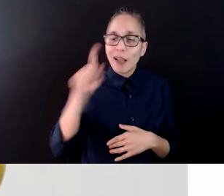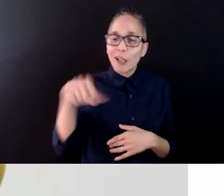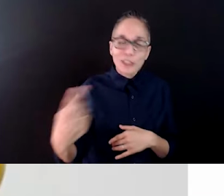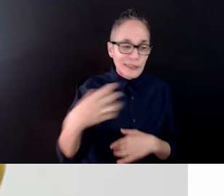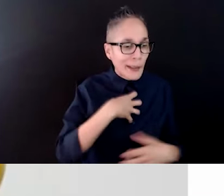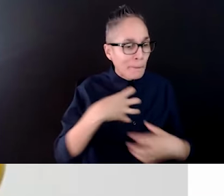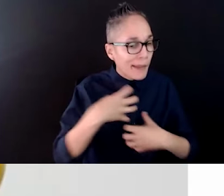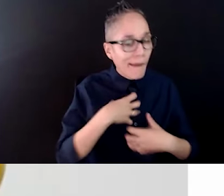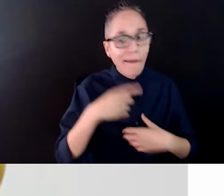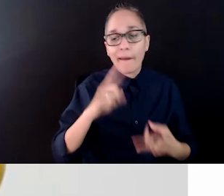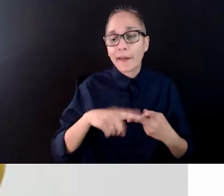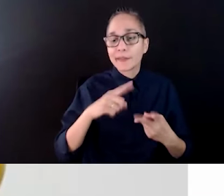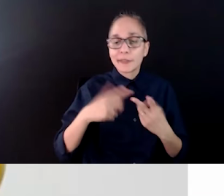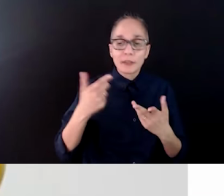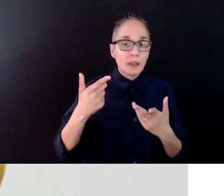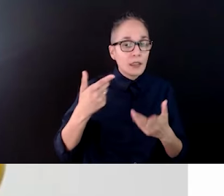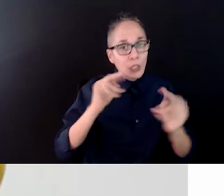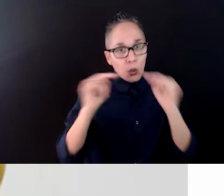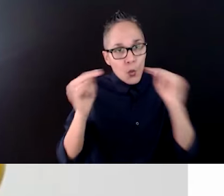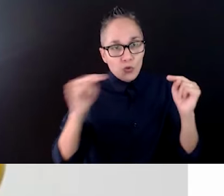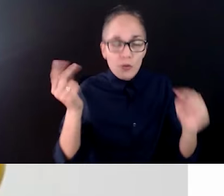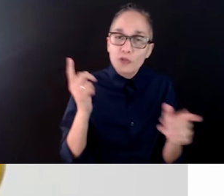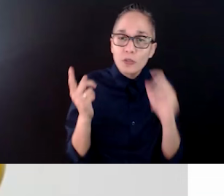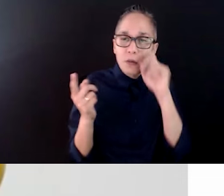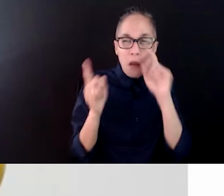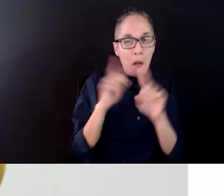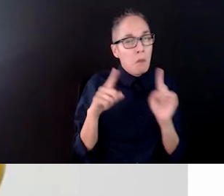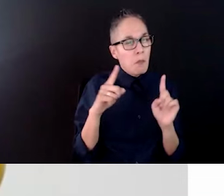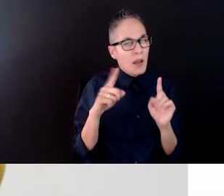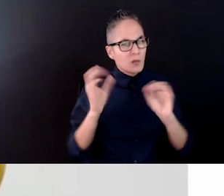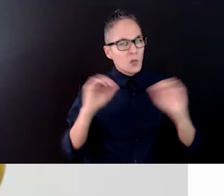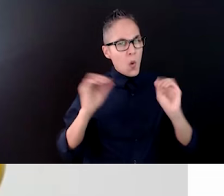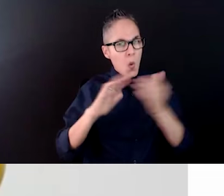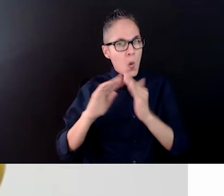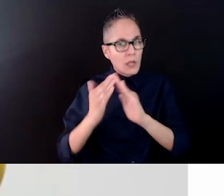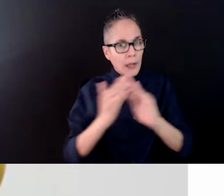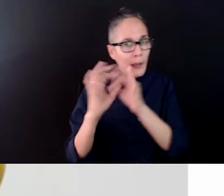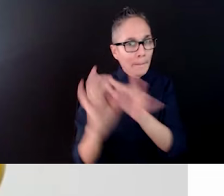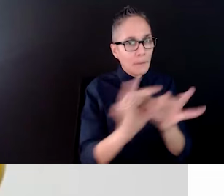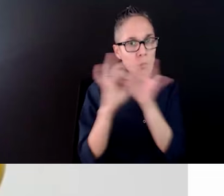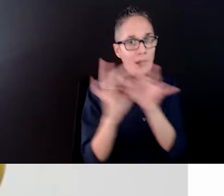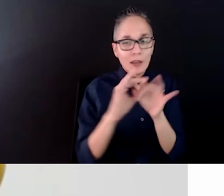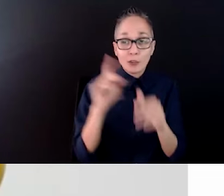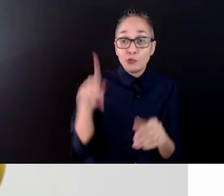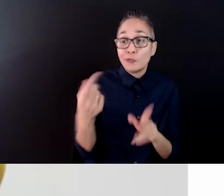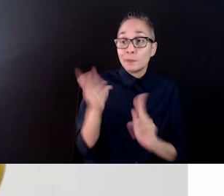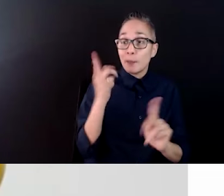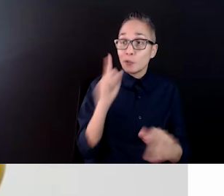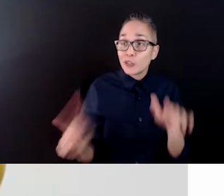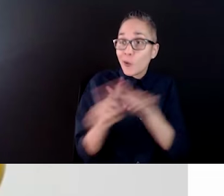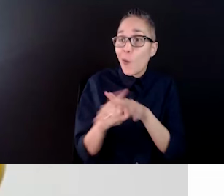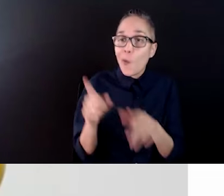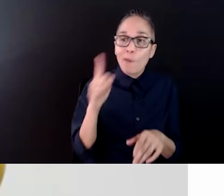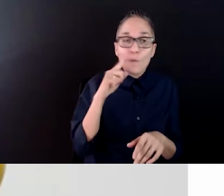and negotiations. And it is, and it's great for that. But there was no sense of community. Everybody was only going to some of the